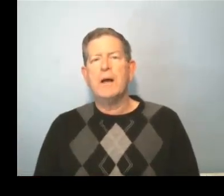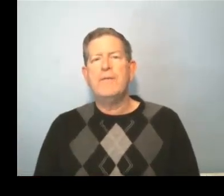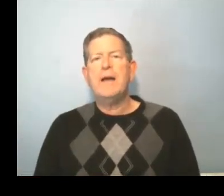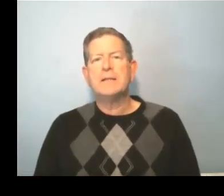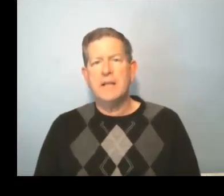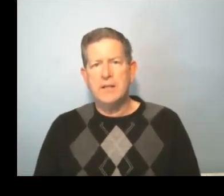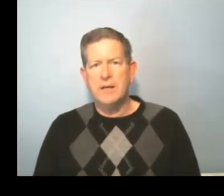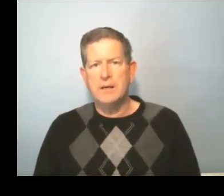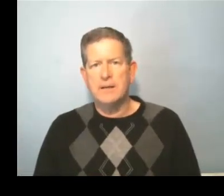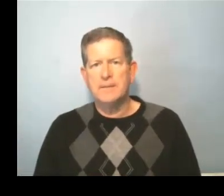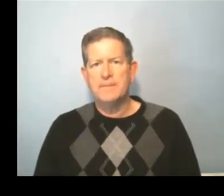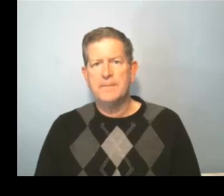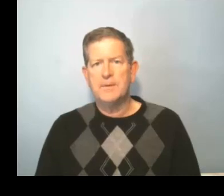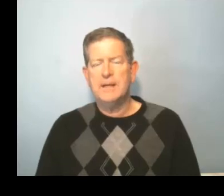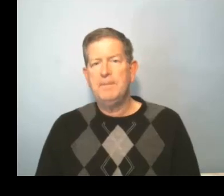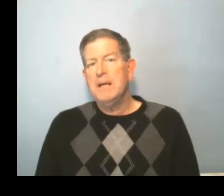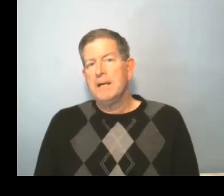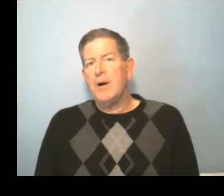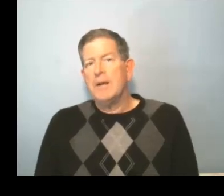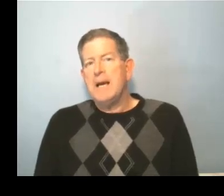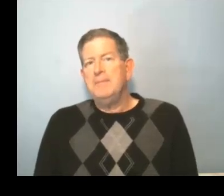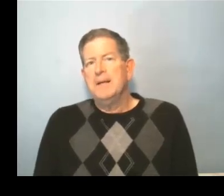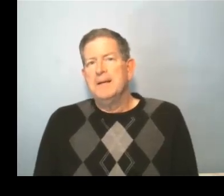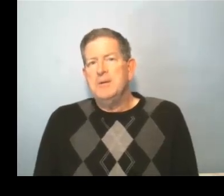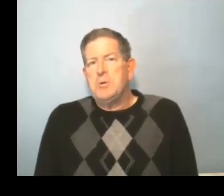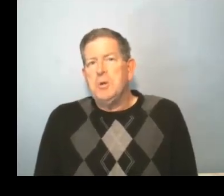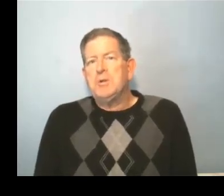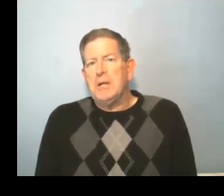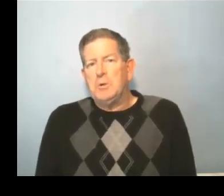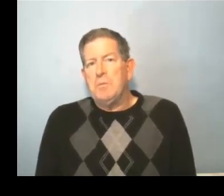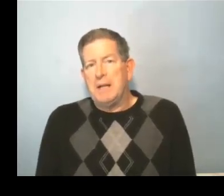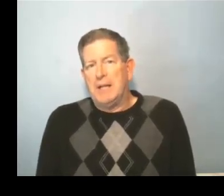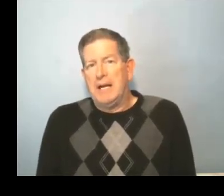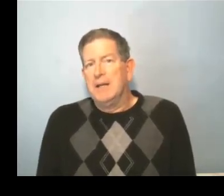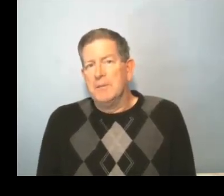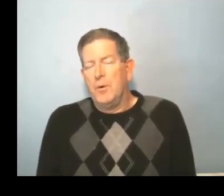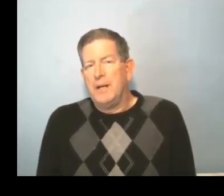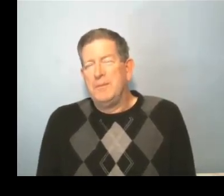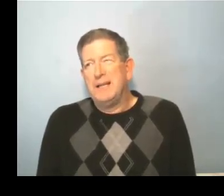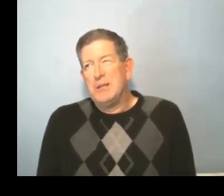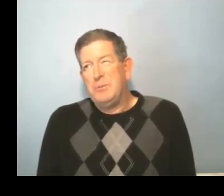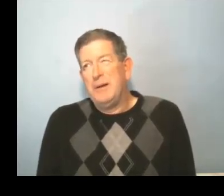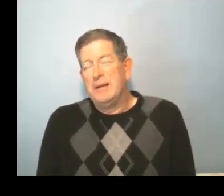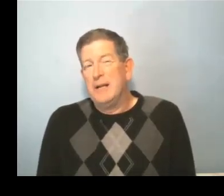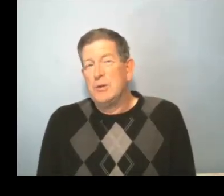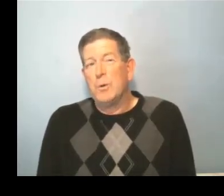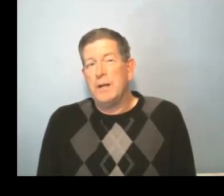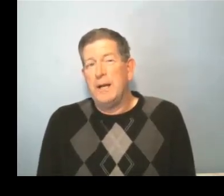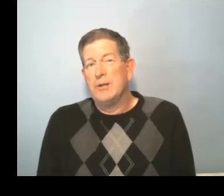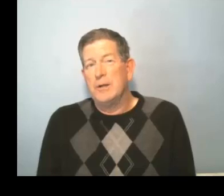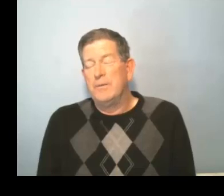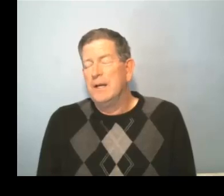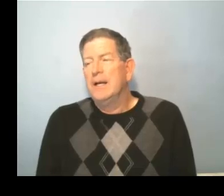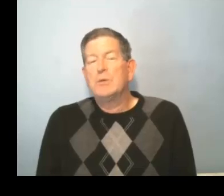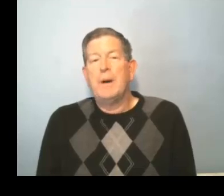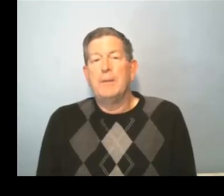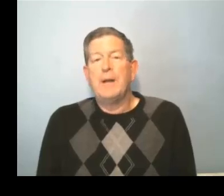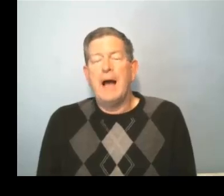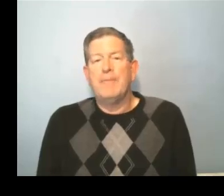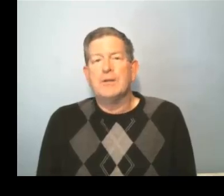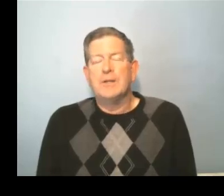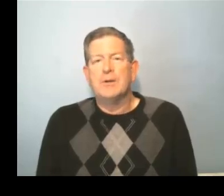Je me réveille à 7 heures. Okay. Now again, you could say du matin in the morning, but I think it's probably, unless you're working night shift,